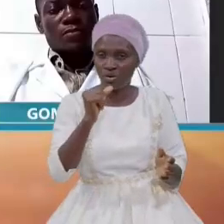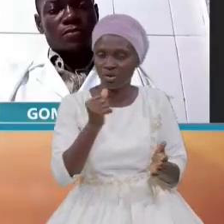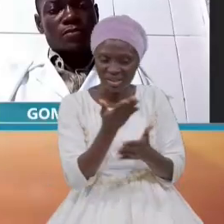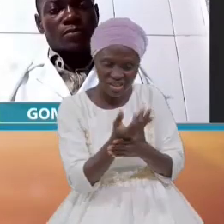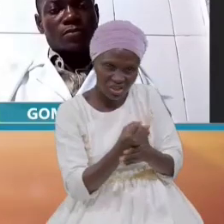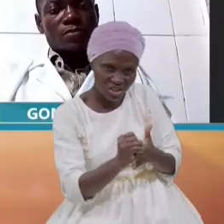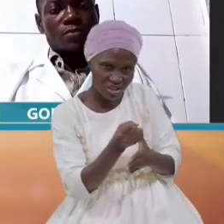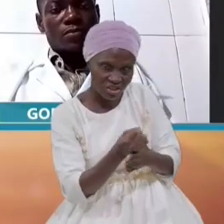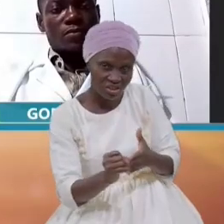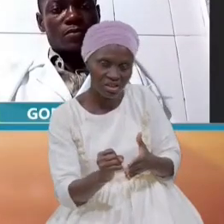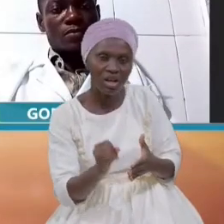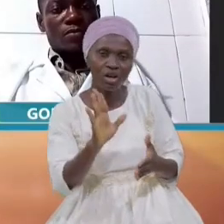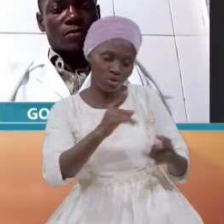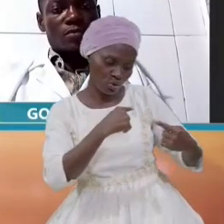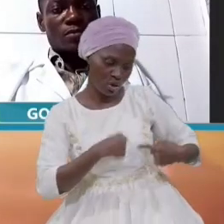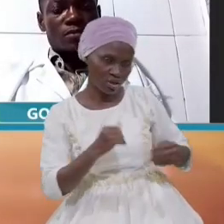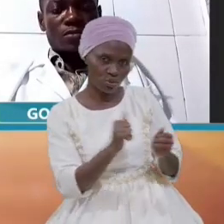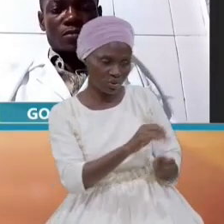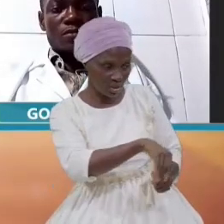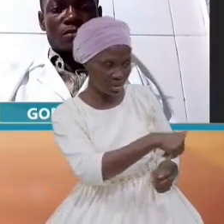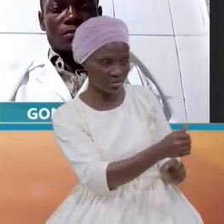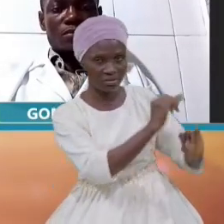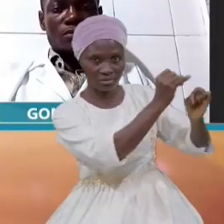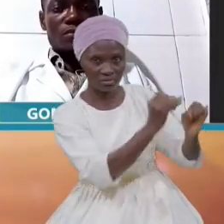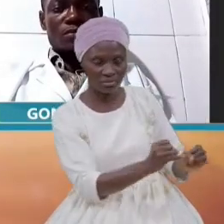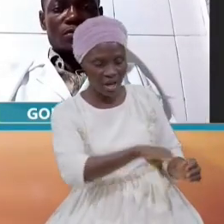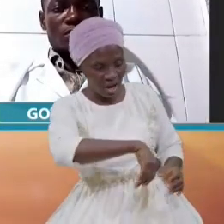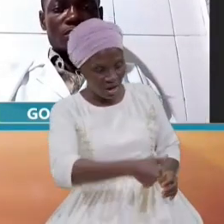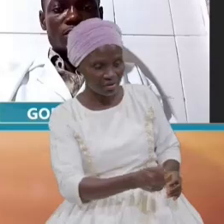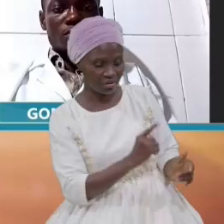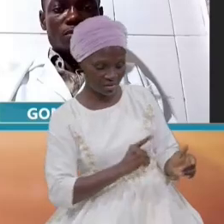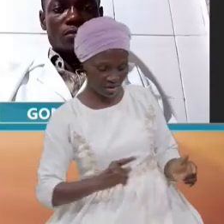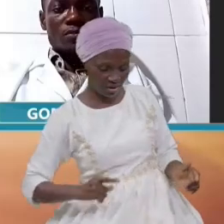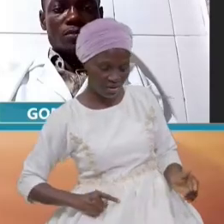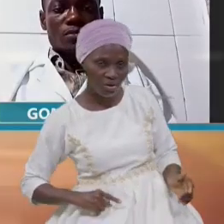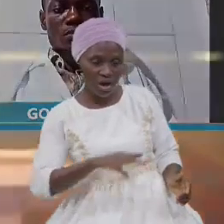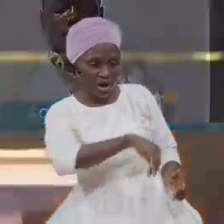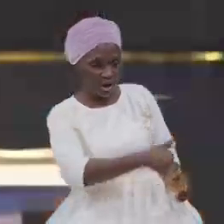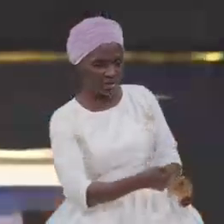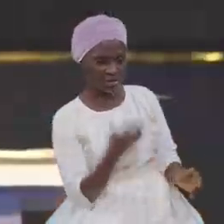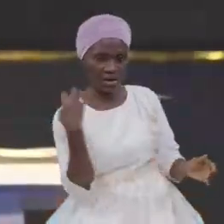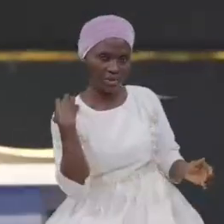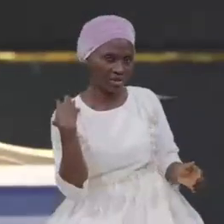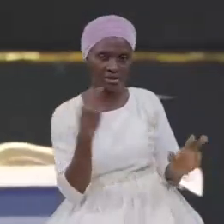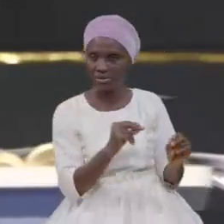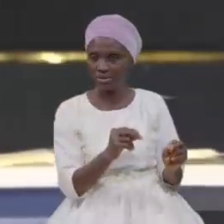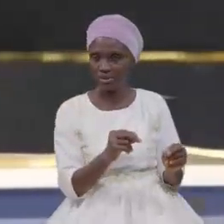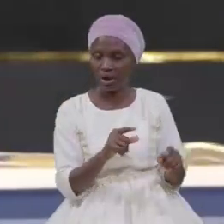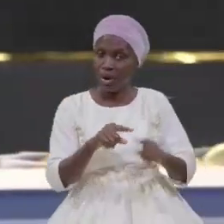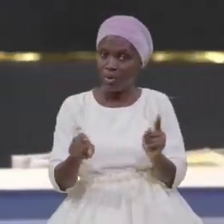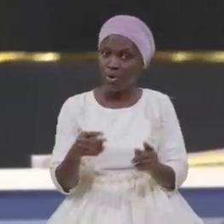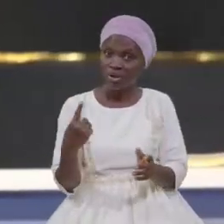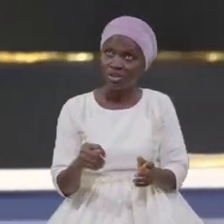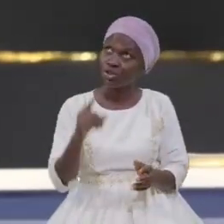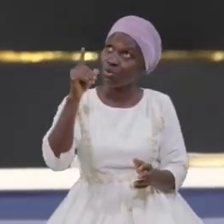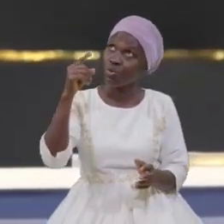with another God, another Lord, another Master, but the one that died for you.